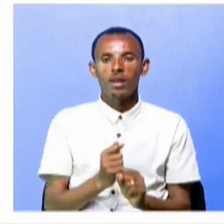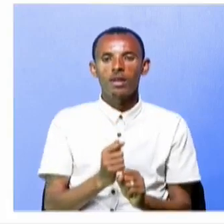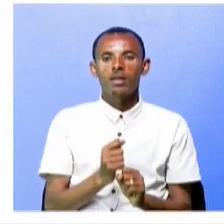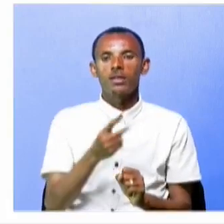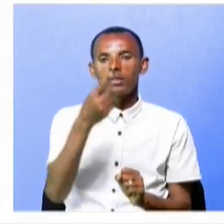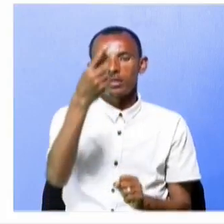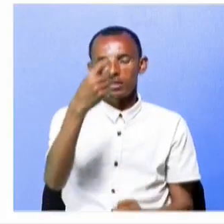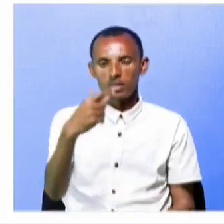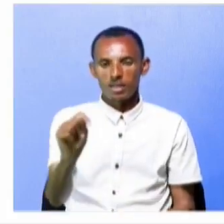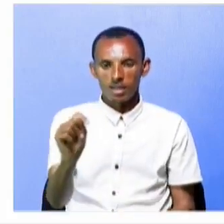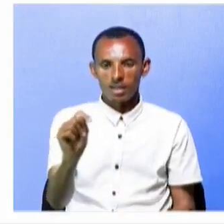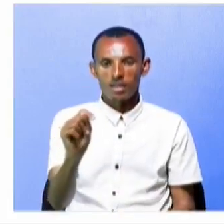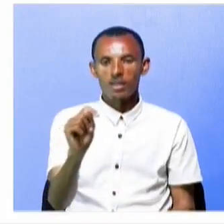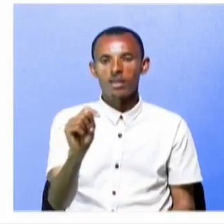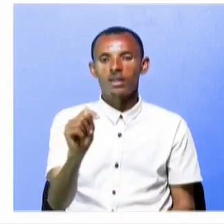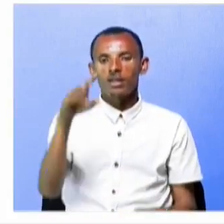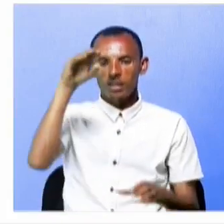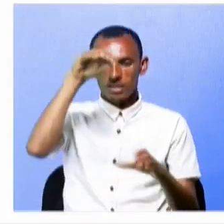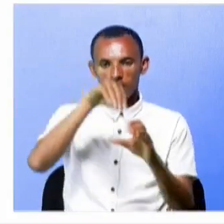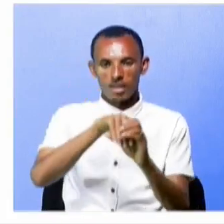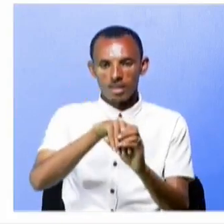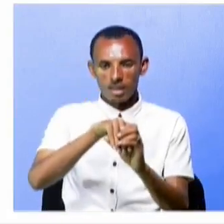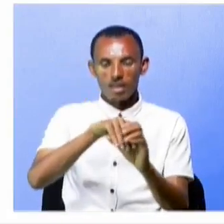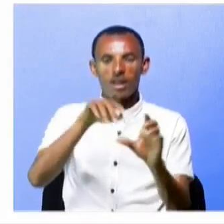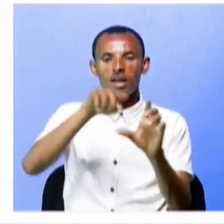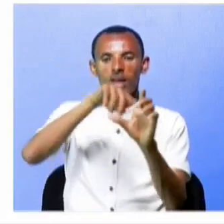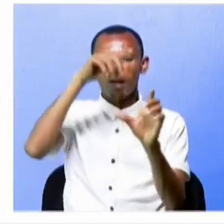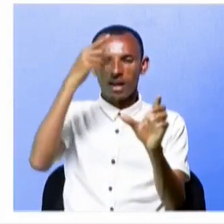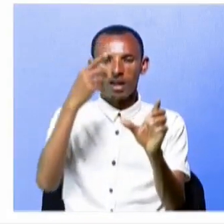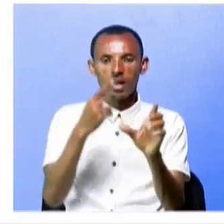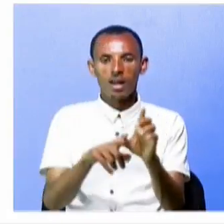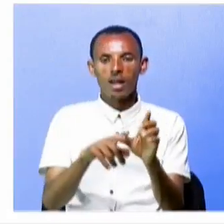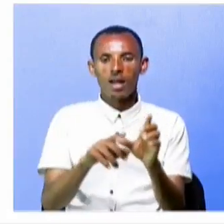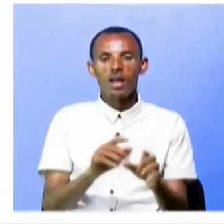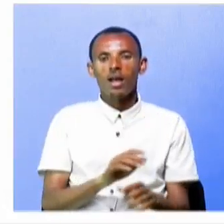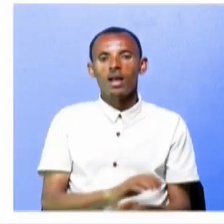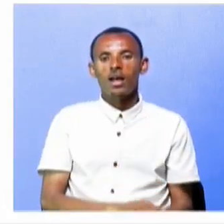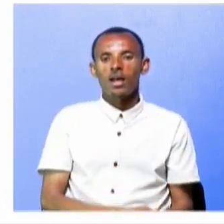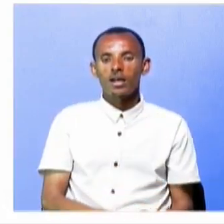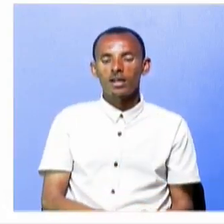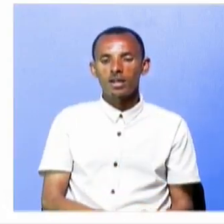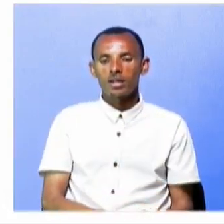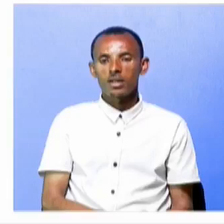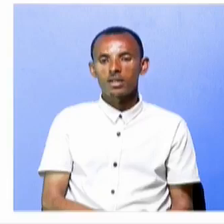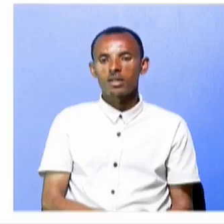the interior angles, the interior